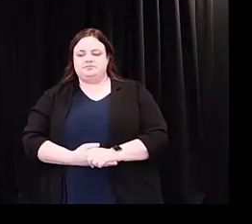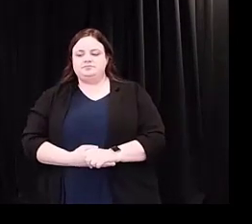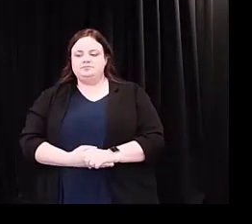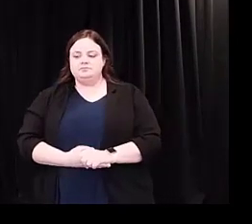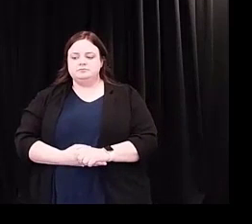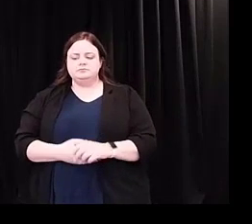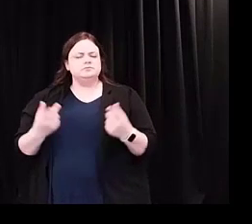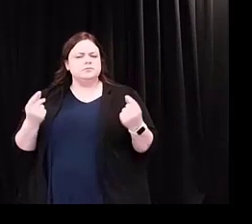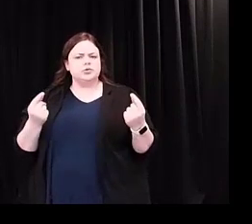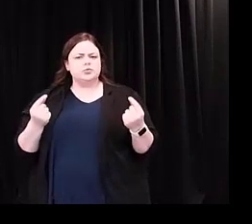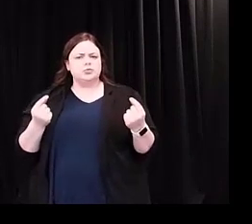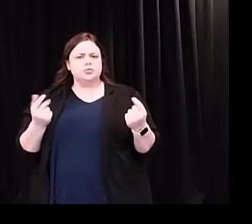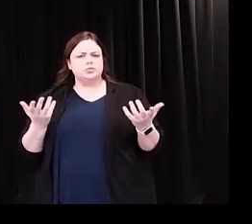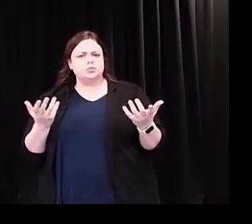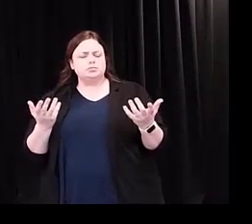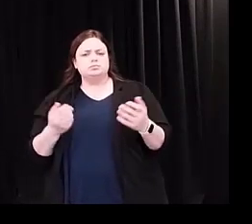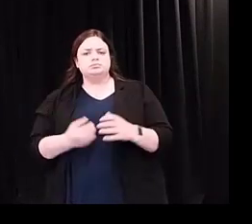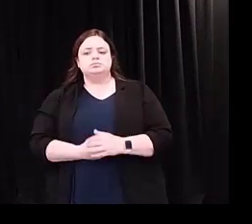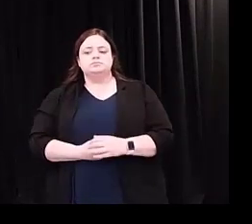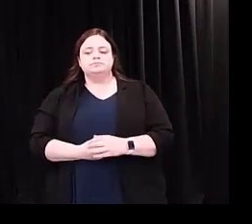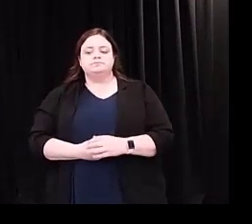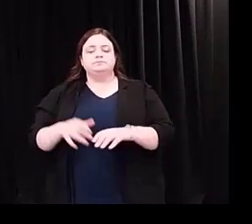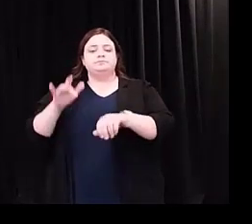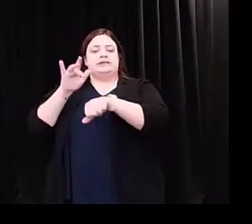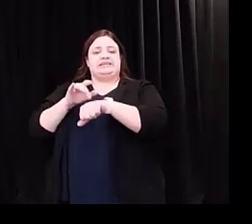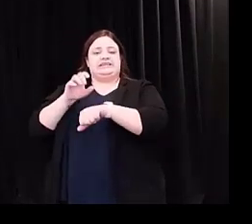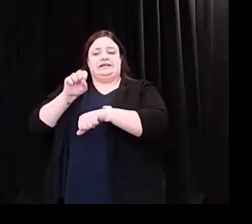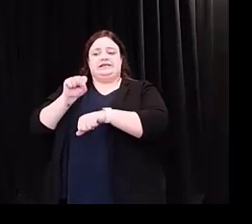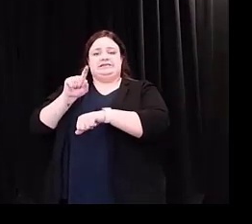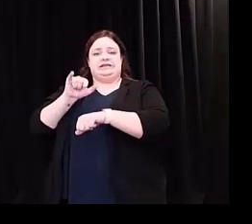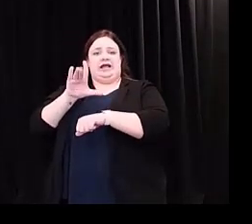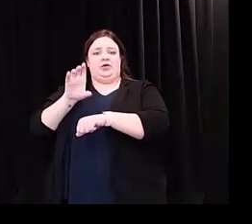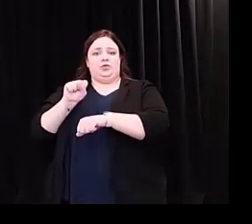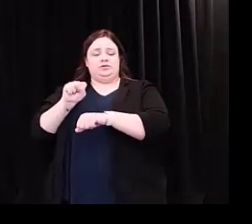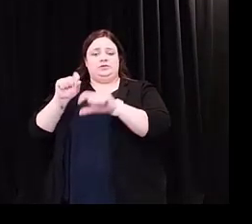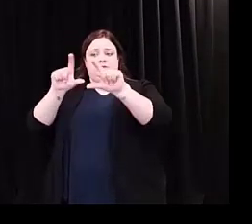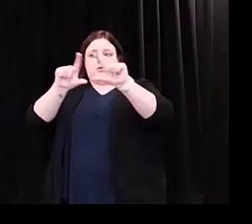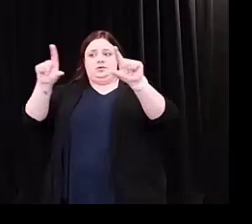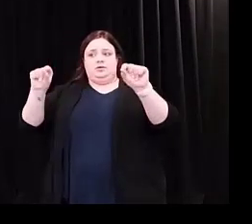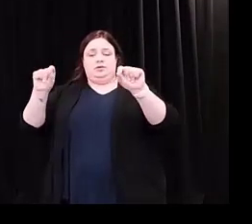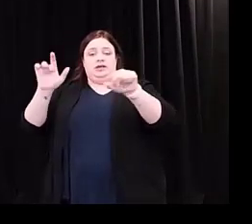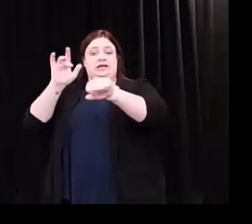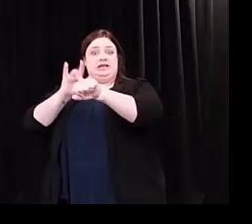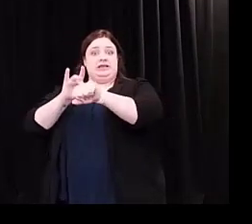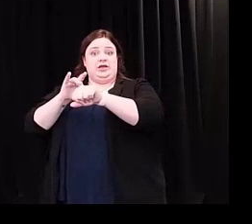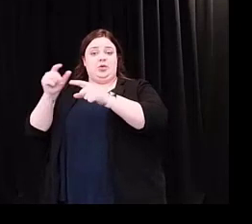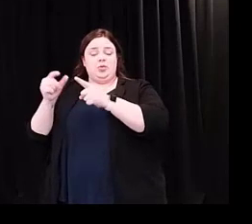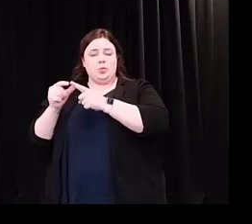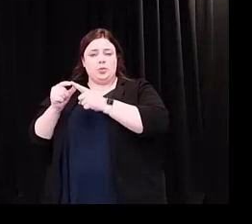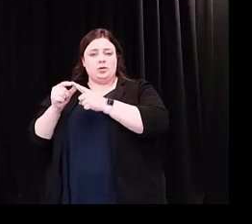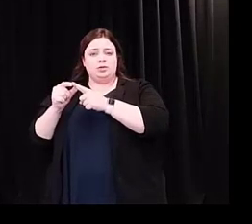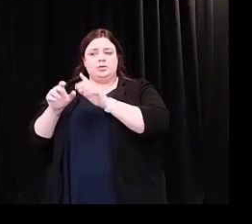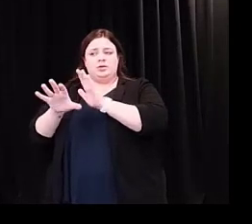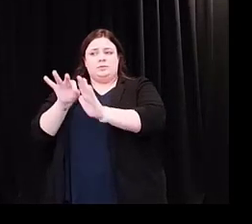And what can we do? Go to the styles menu, highlight a word, highlight a sentence, and we're going to